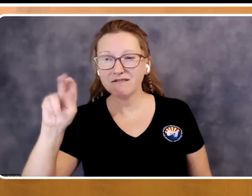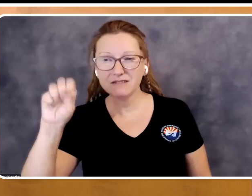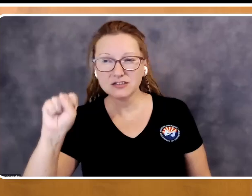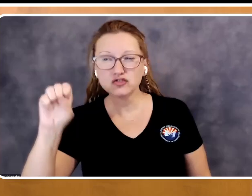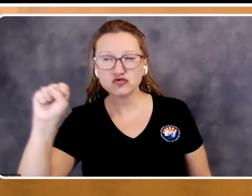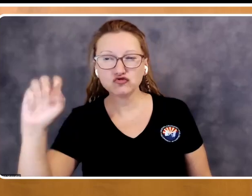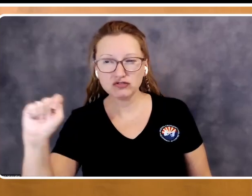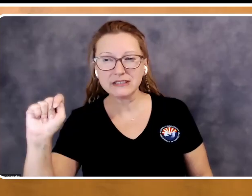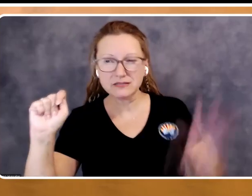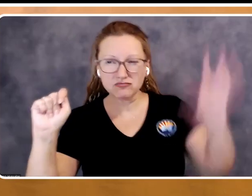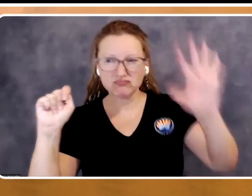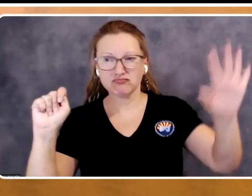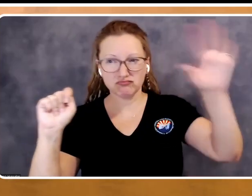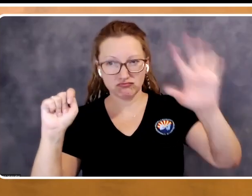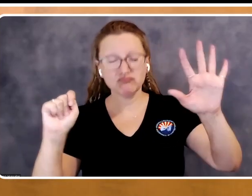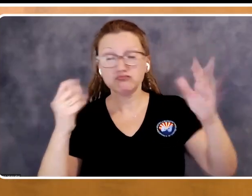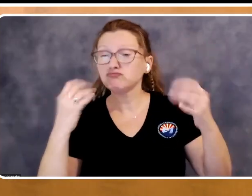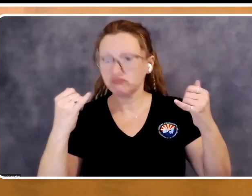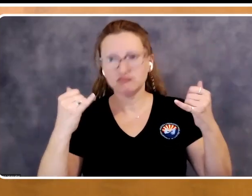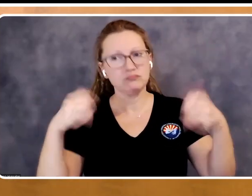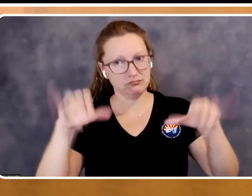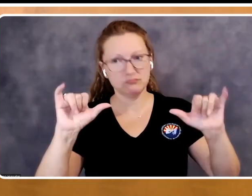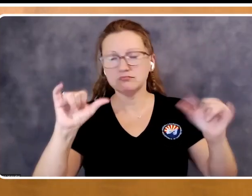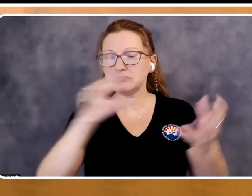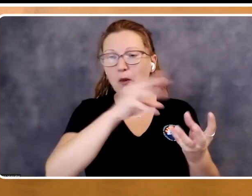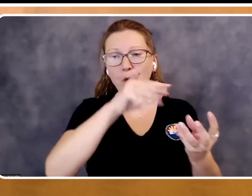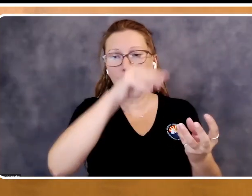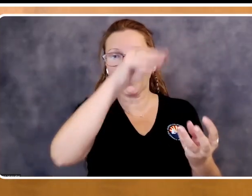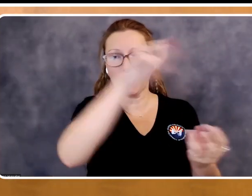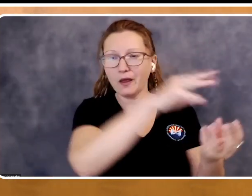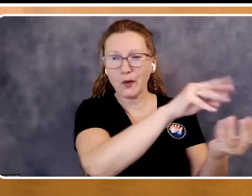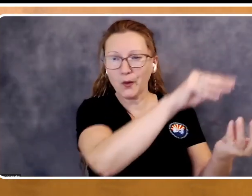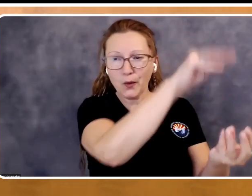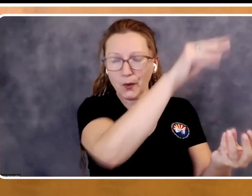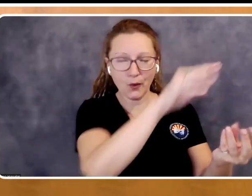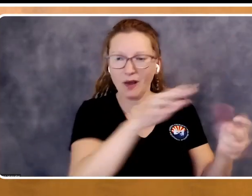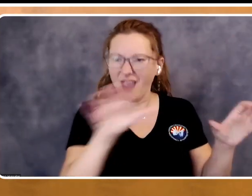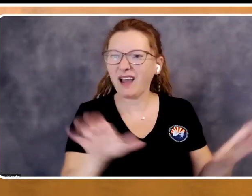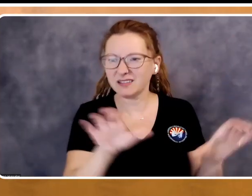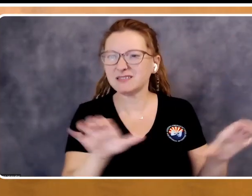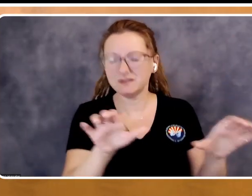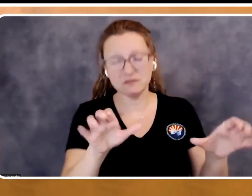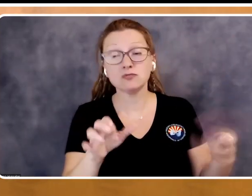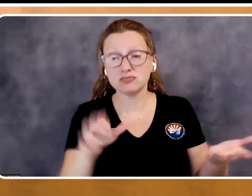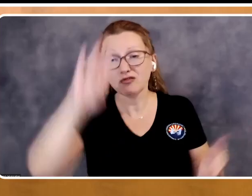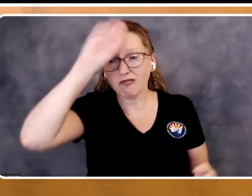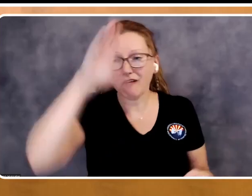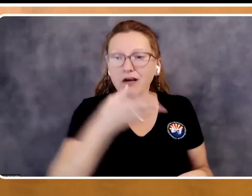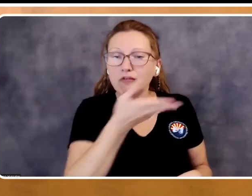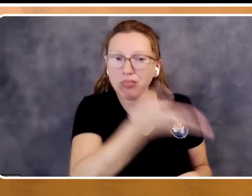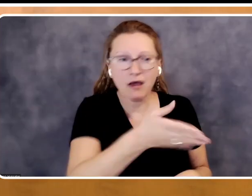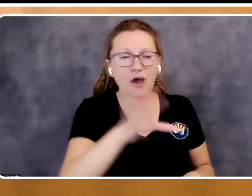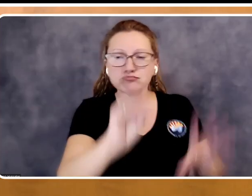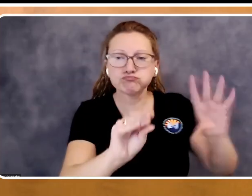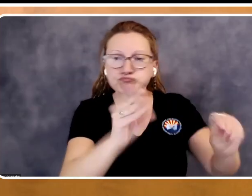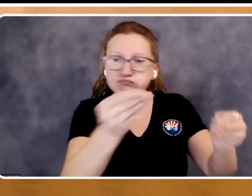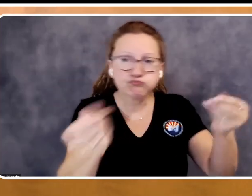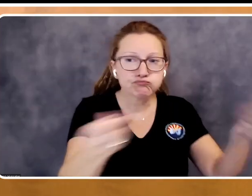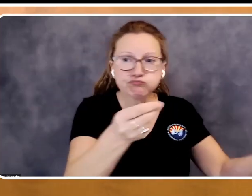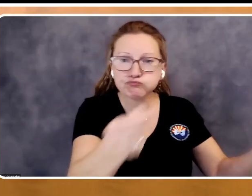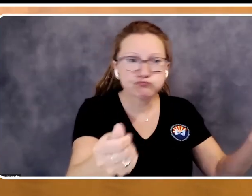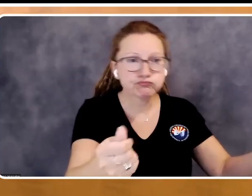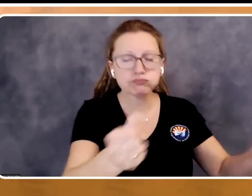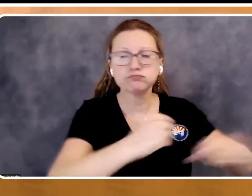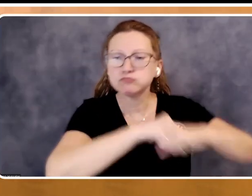was active all day. So the firefighters are in there mopping up around structures, securing the line,